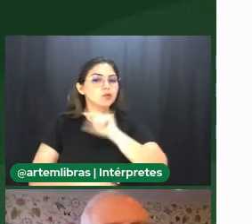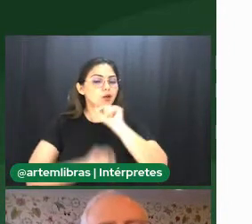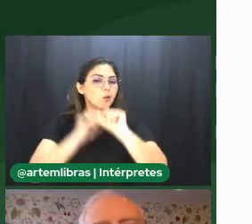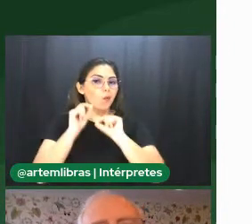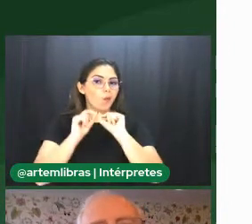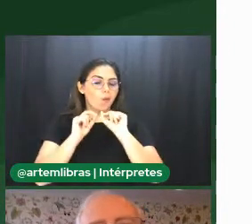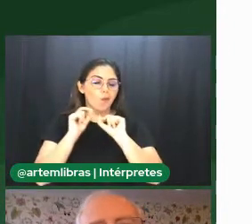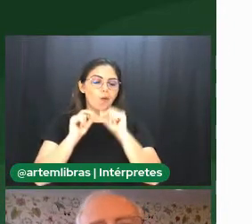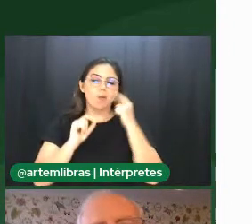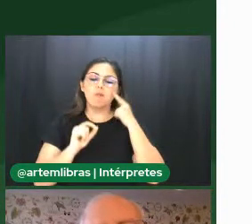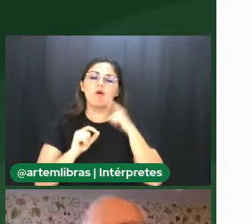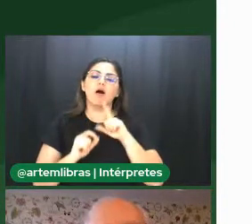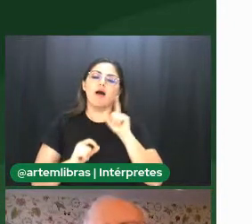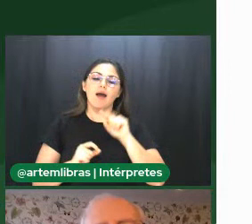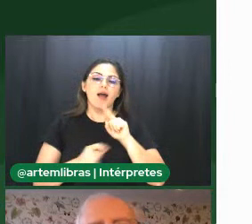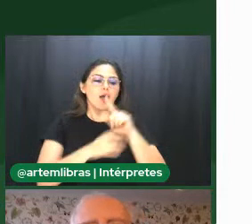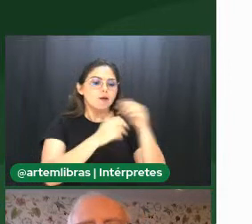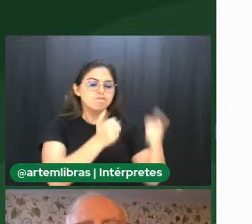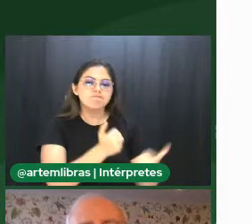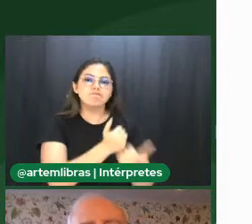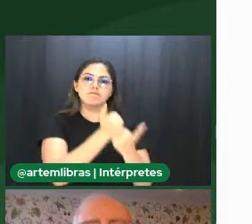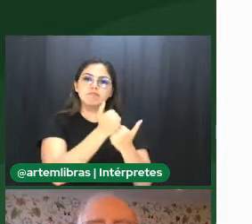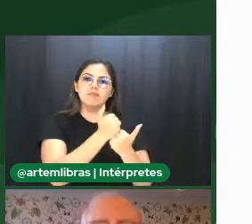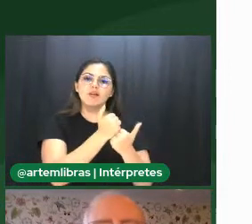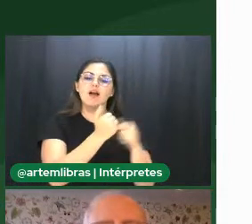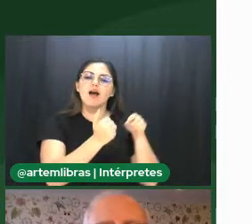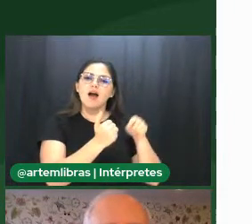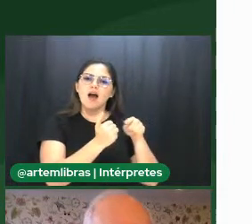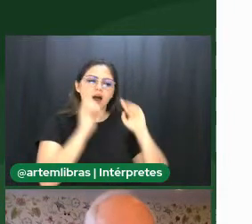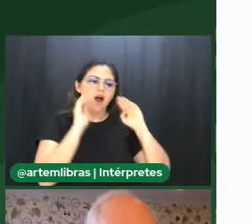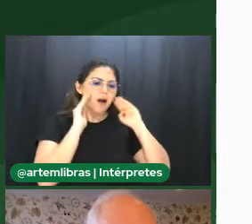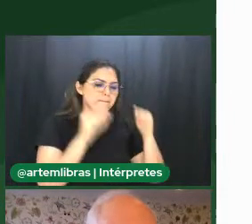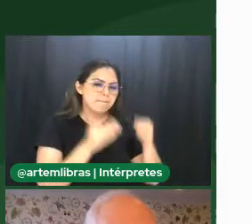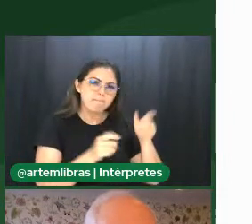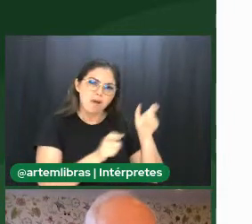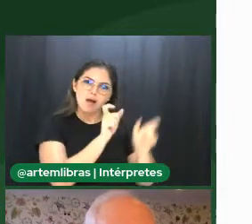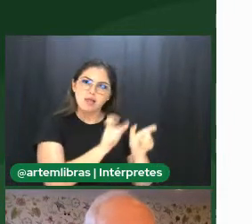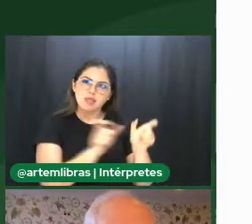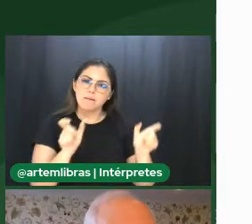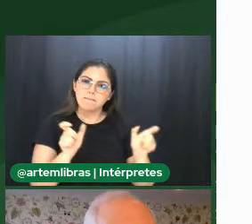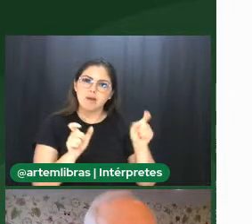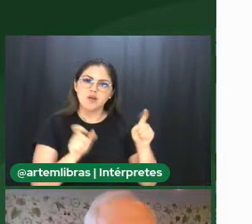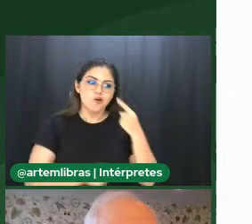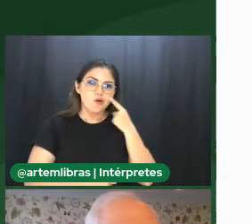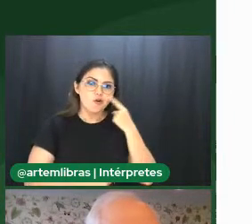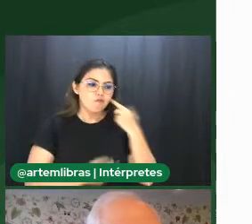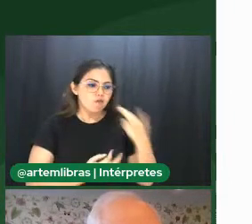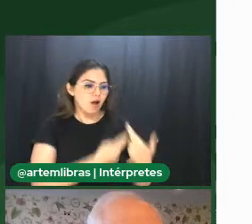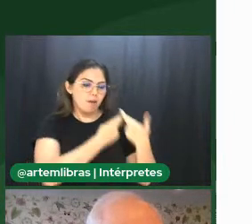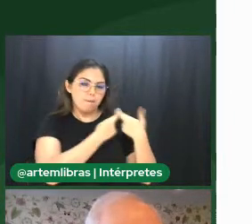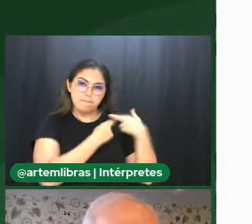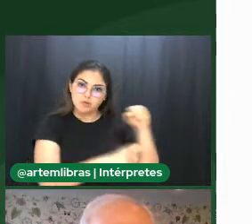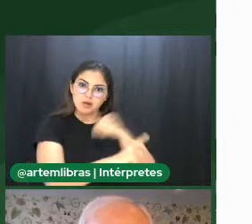self-efficacy, creativity, responsibility, and social connections.